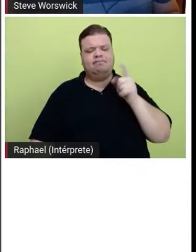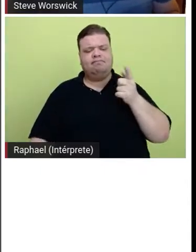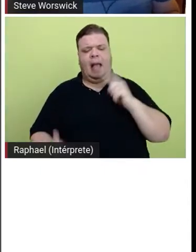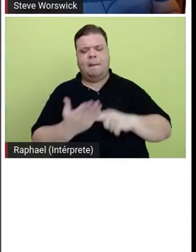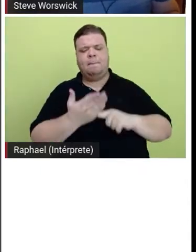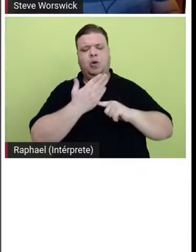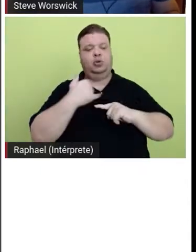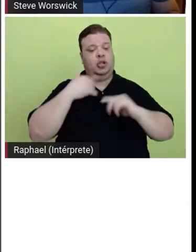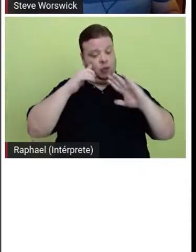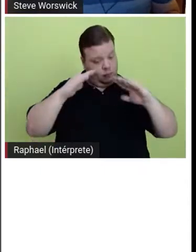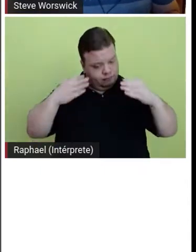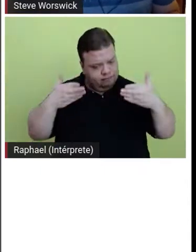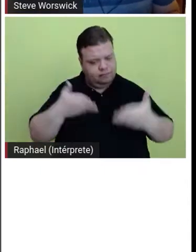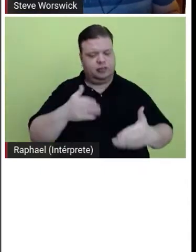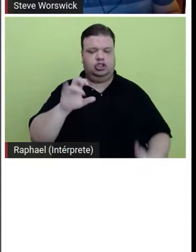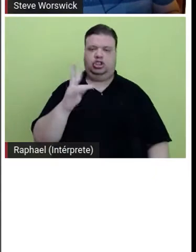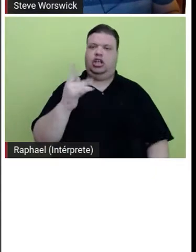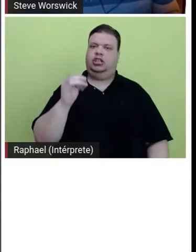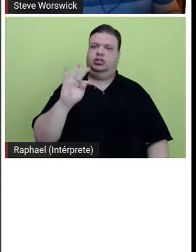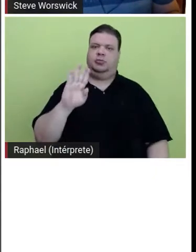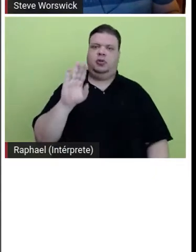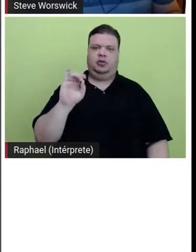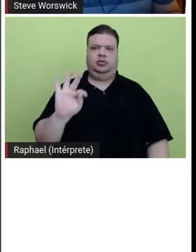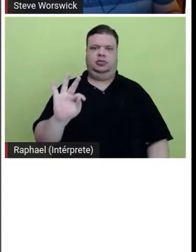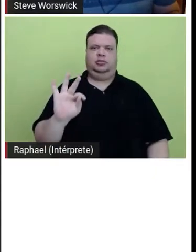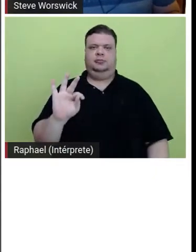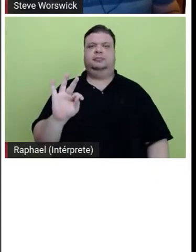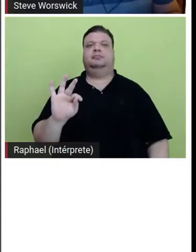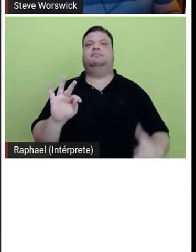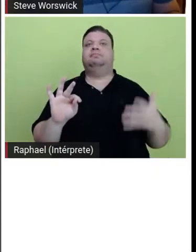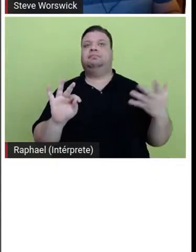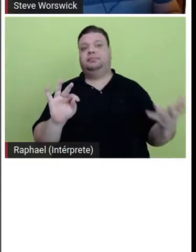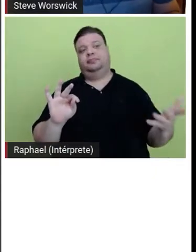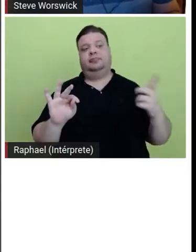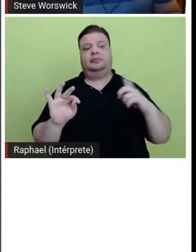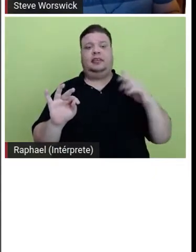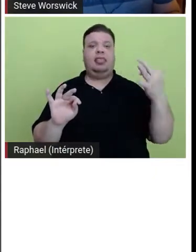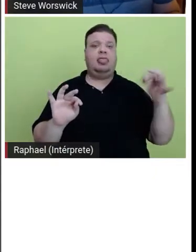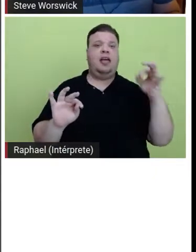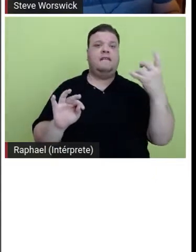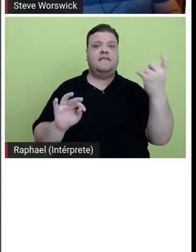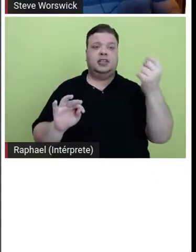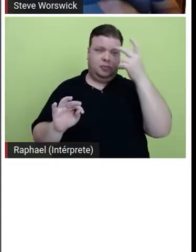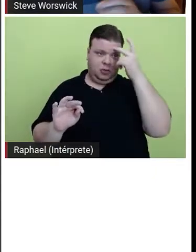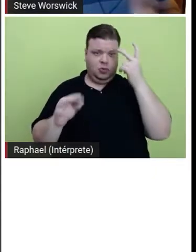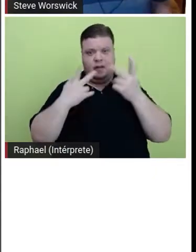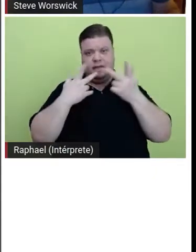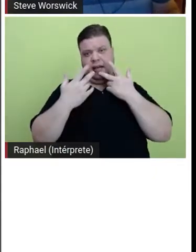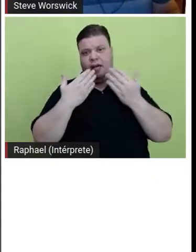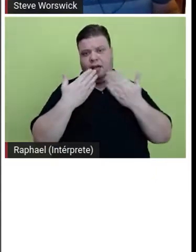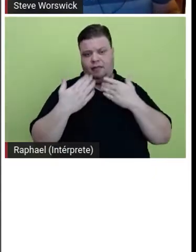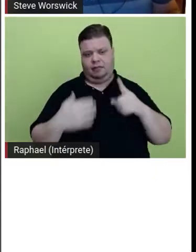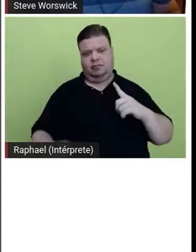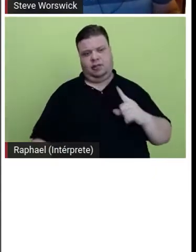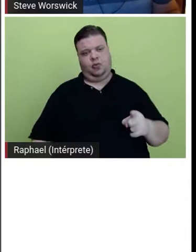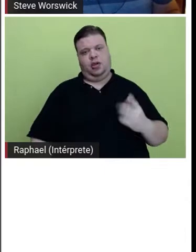it. And they wanted to put a version of it on their website back in 2005.